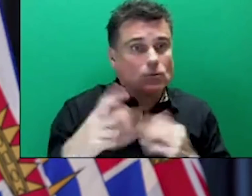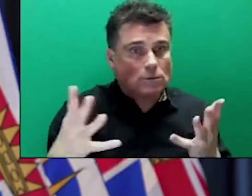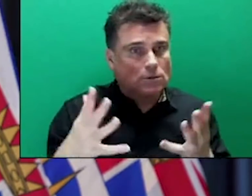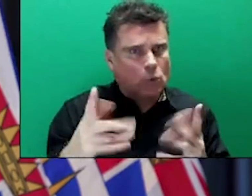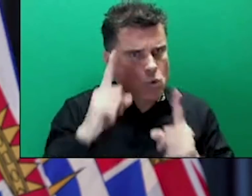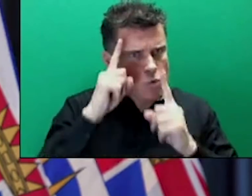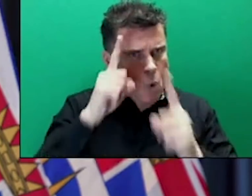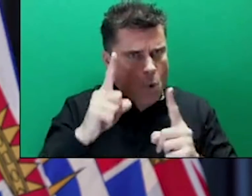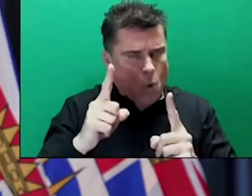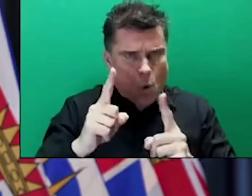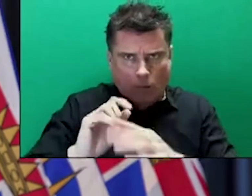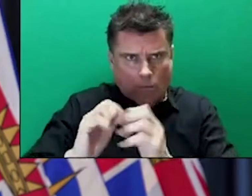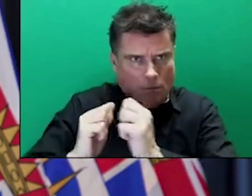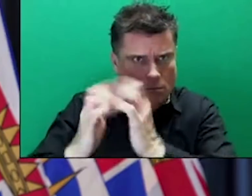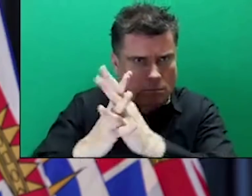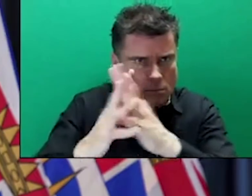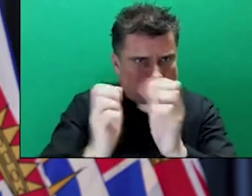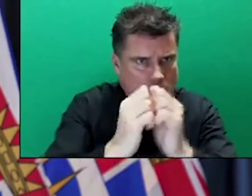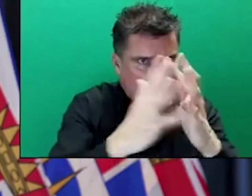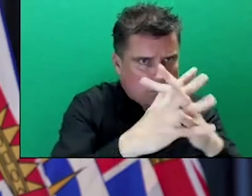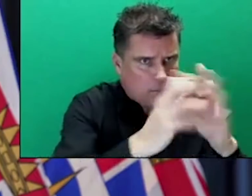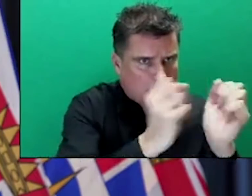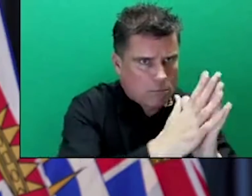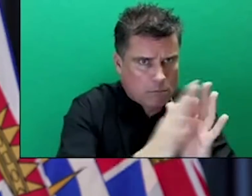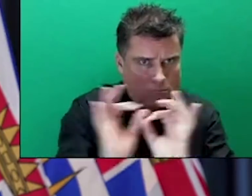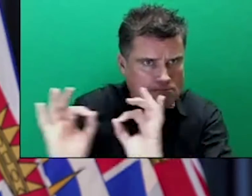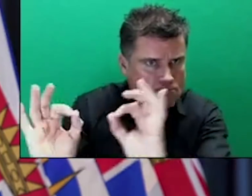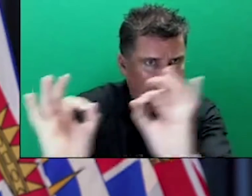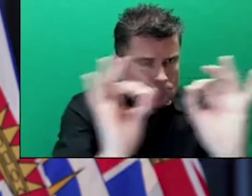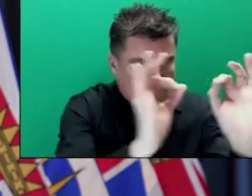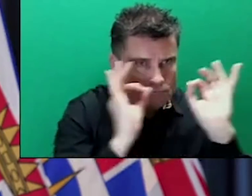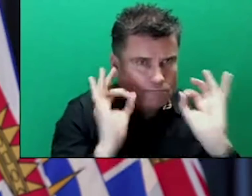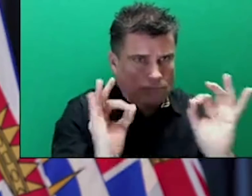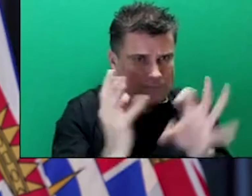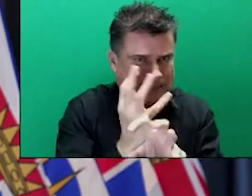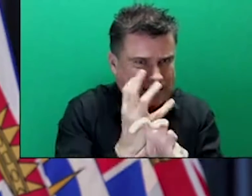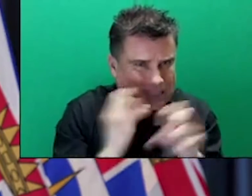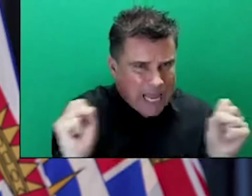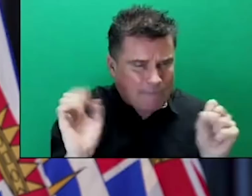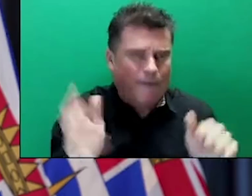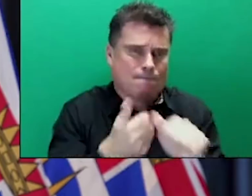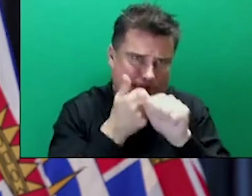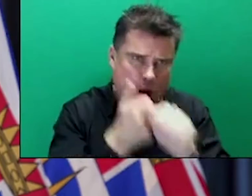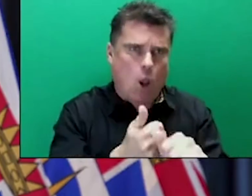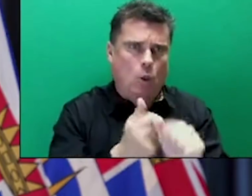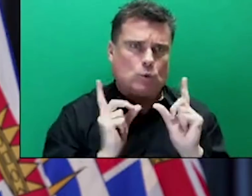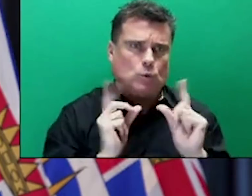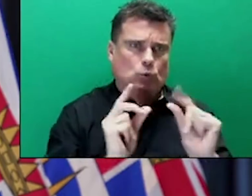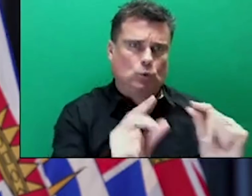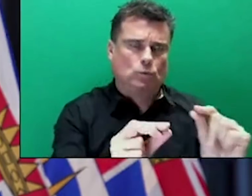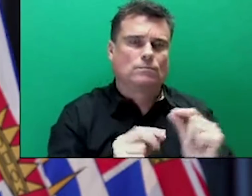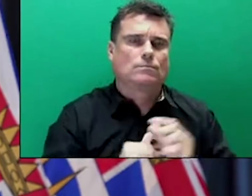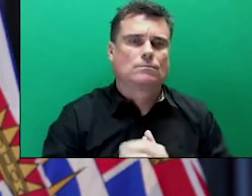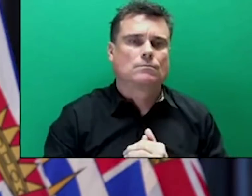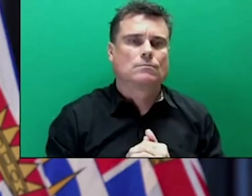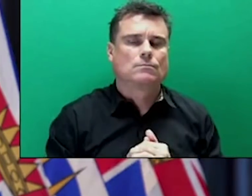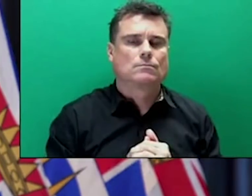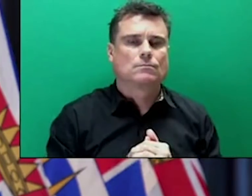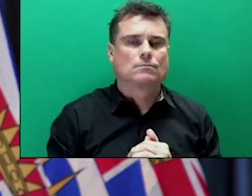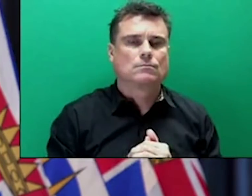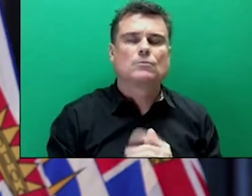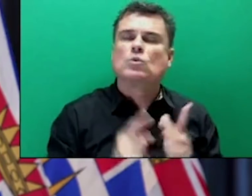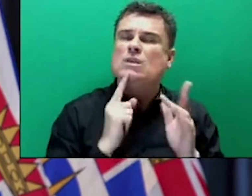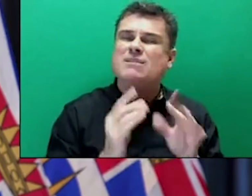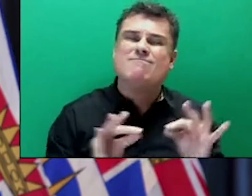more leadership to that team, and we'll be talking about that later this week, just to say that this is an important focus right now,